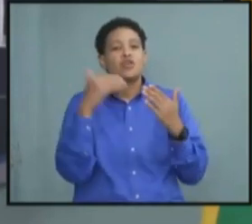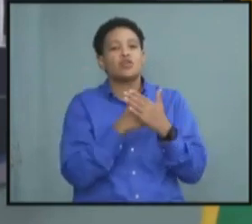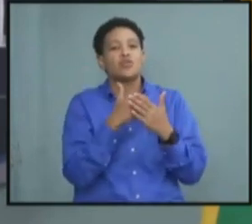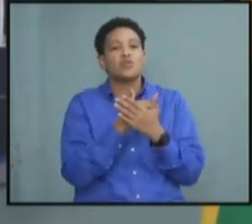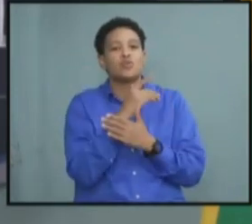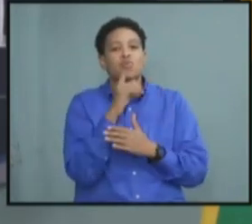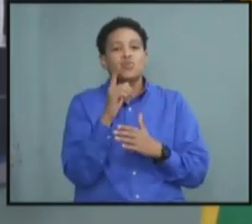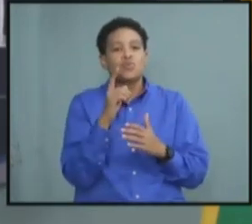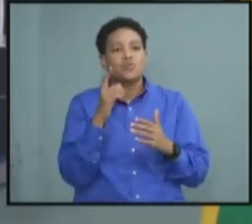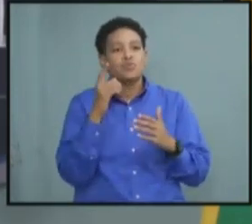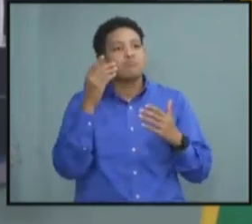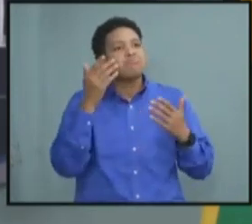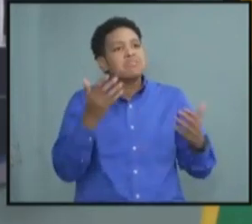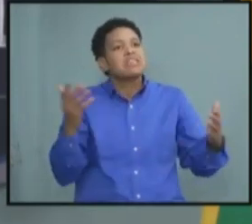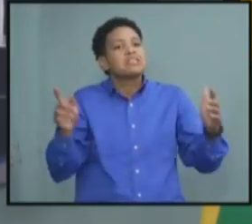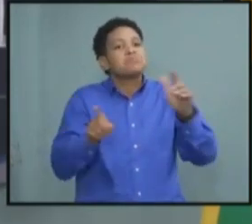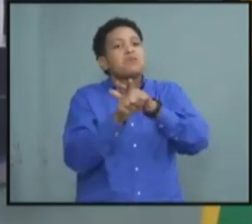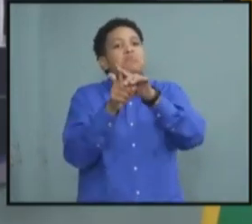horizons.